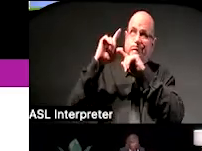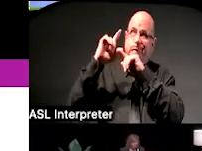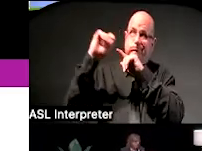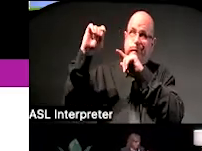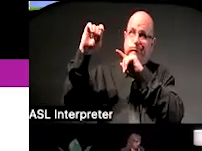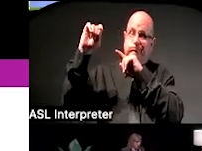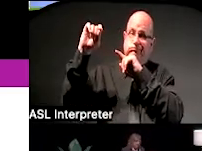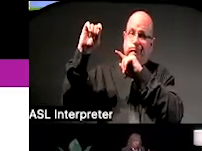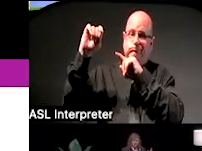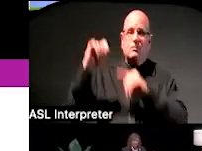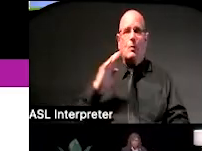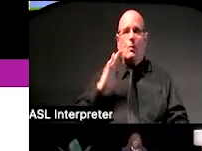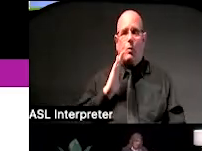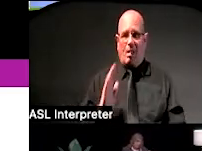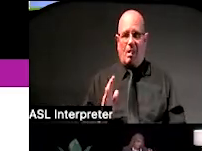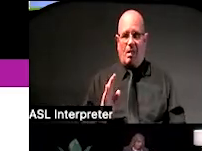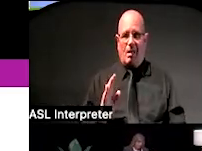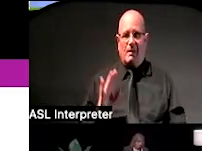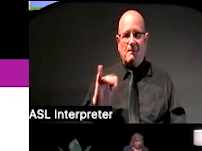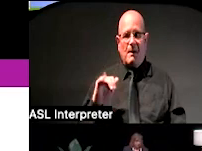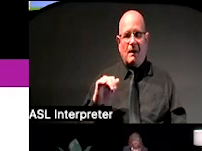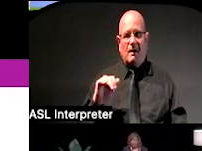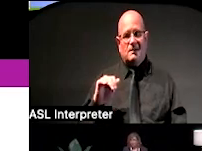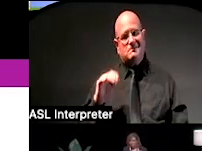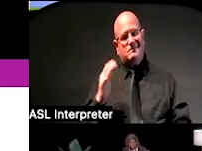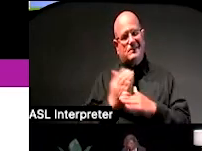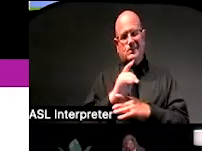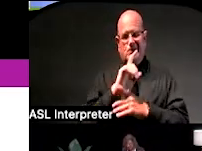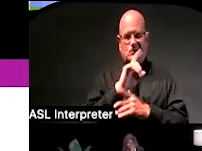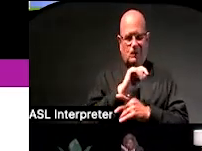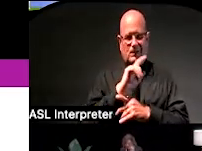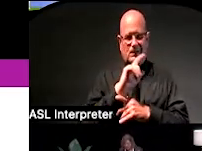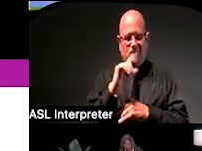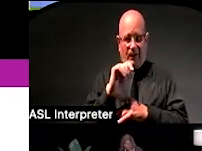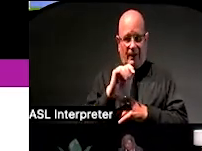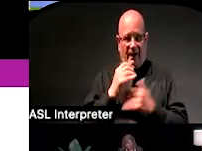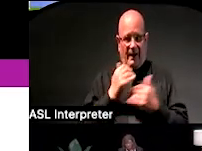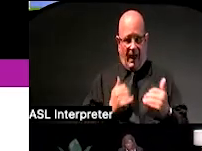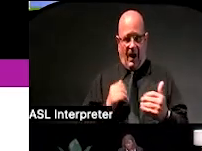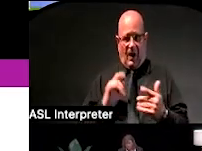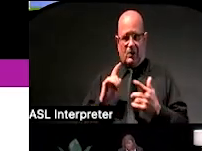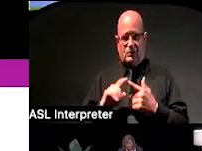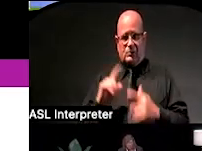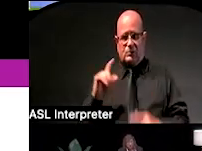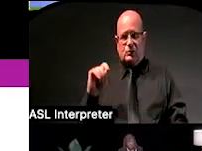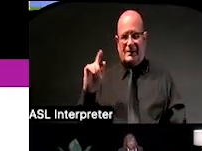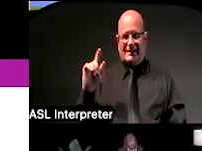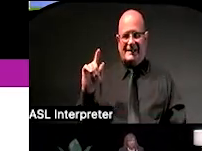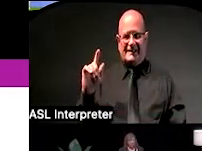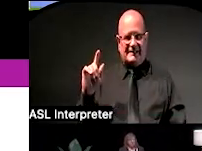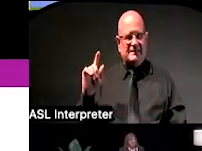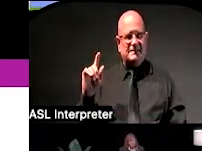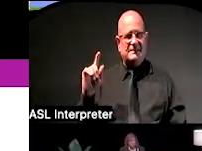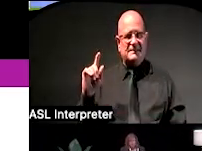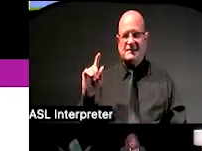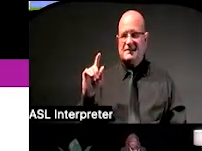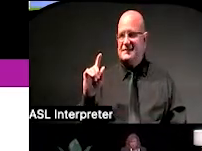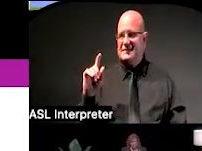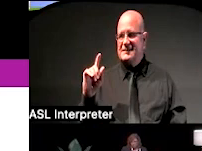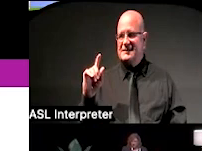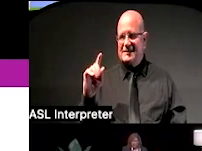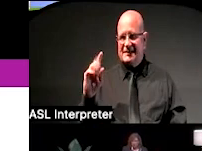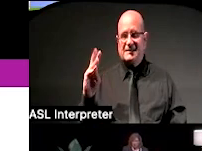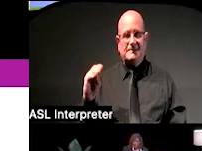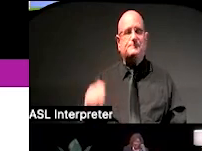grow by between 2020 now and 2060. Now, interestingly,